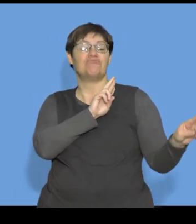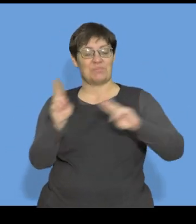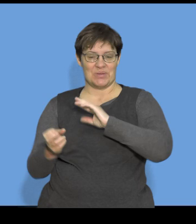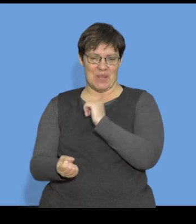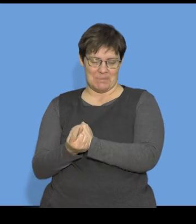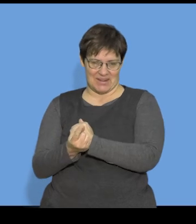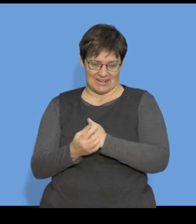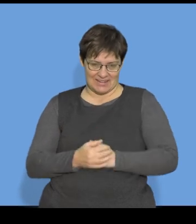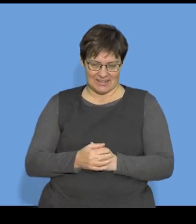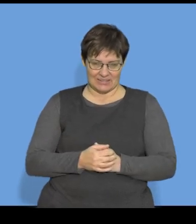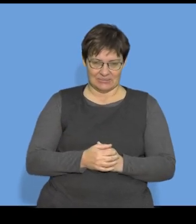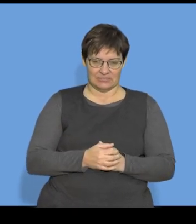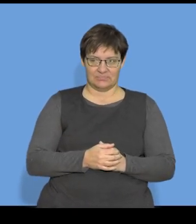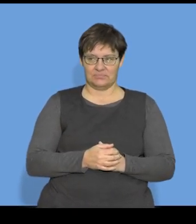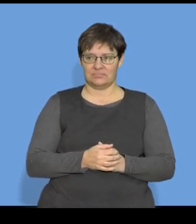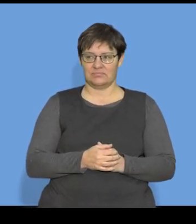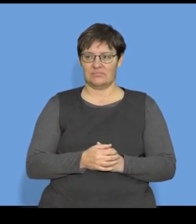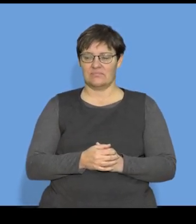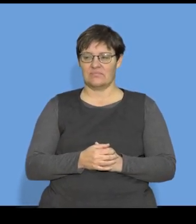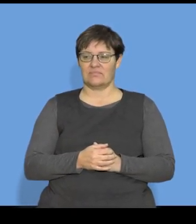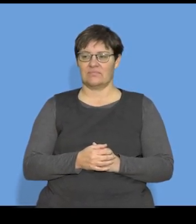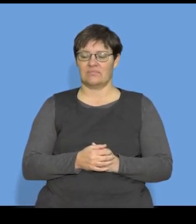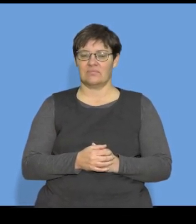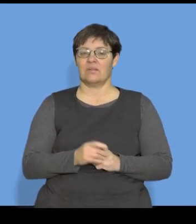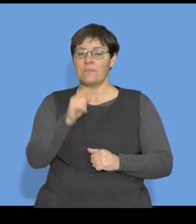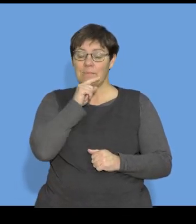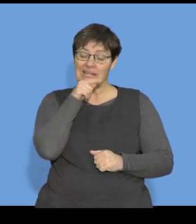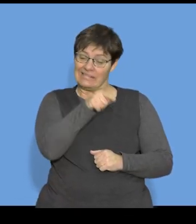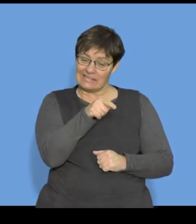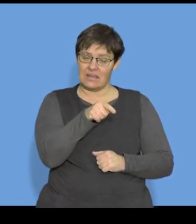response that is